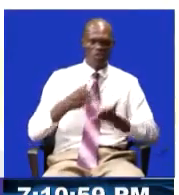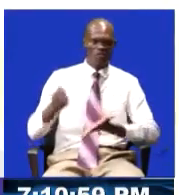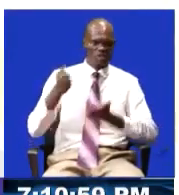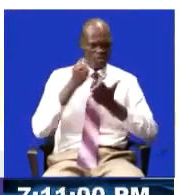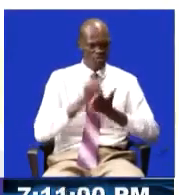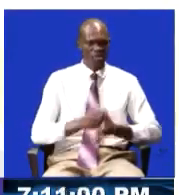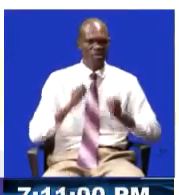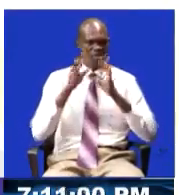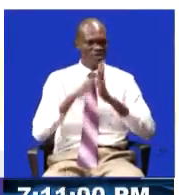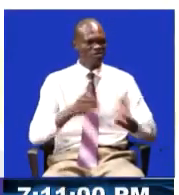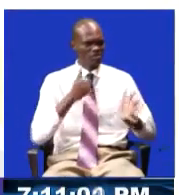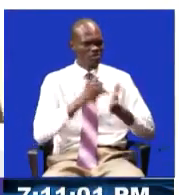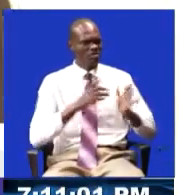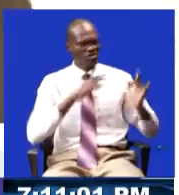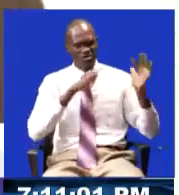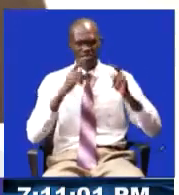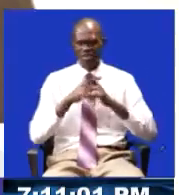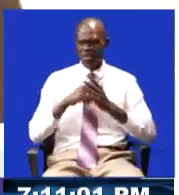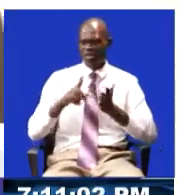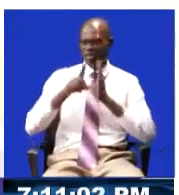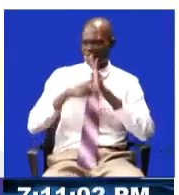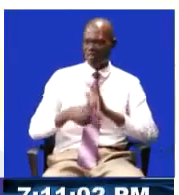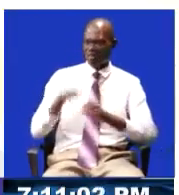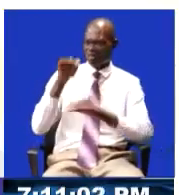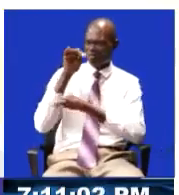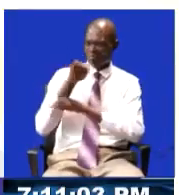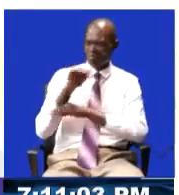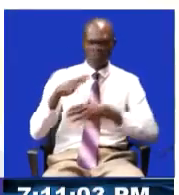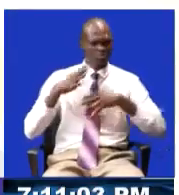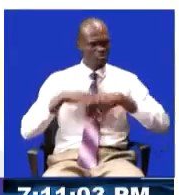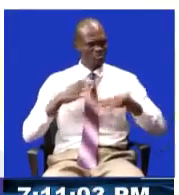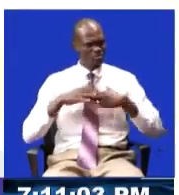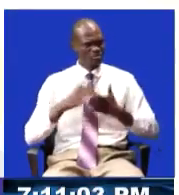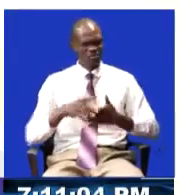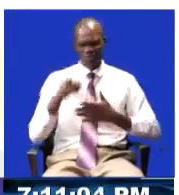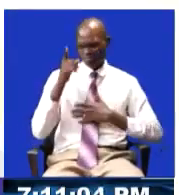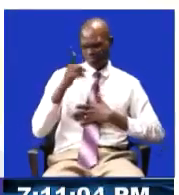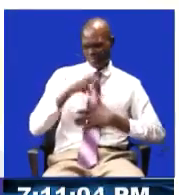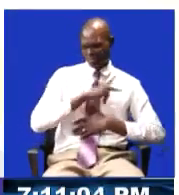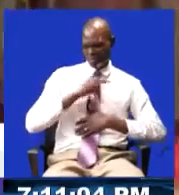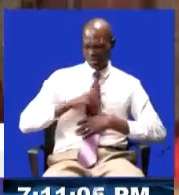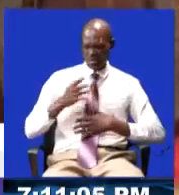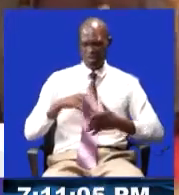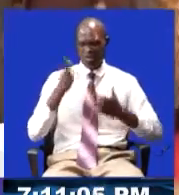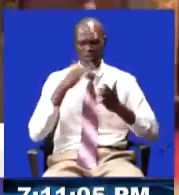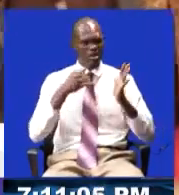te, to ji bro penjo ni to ruodh Migori cha en kanyo. Ang'o miyo donje